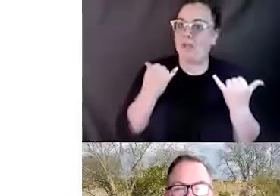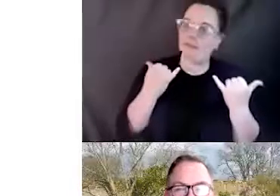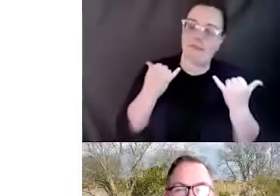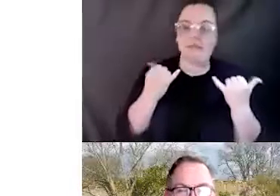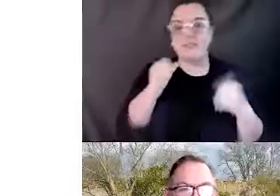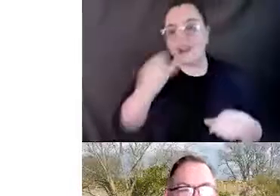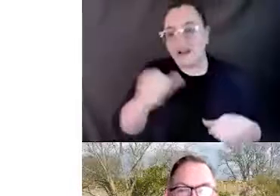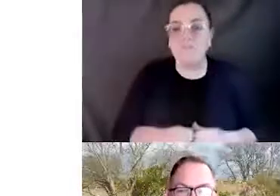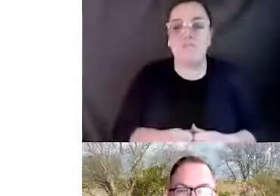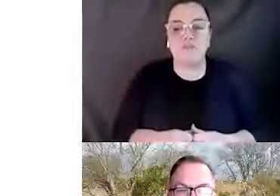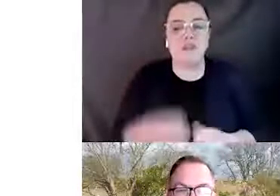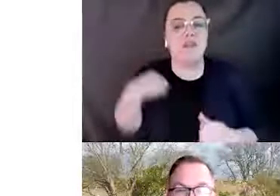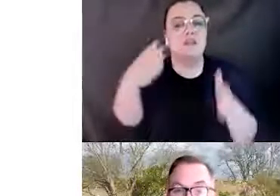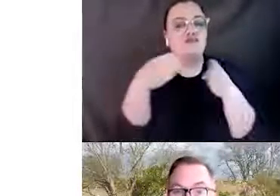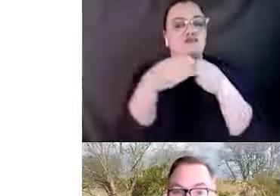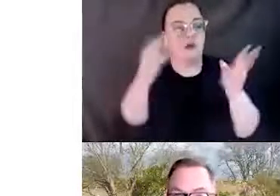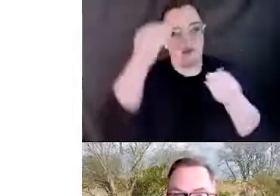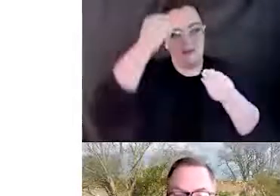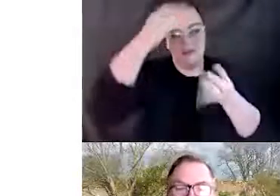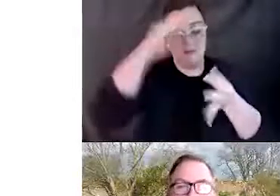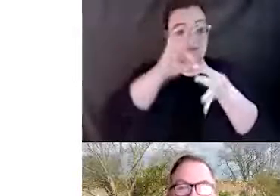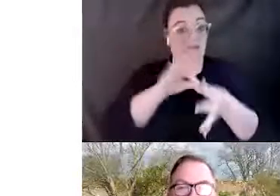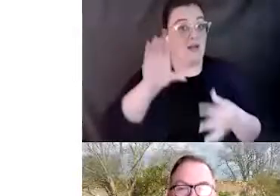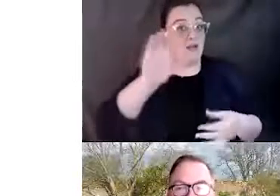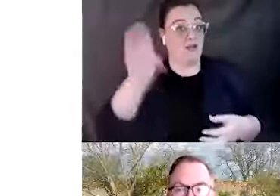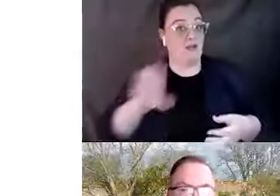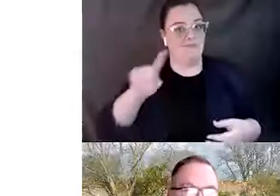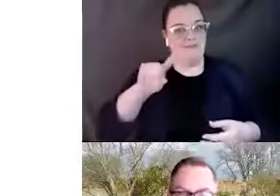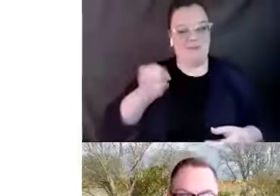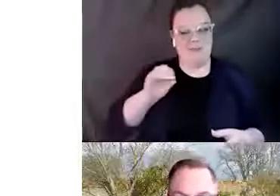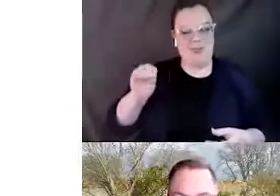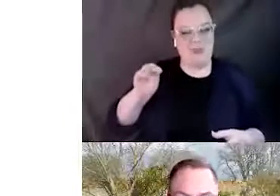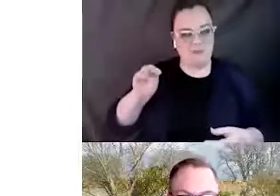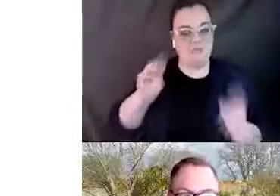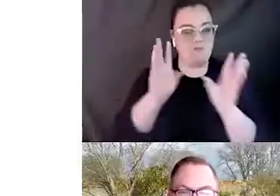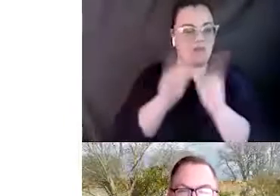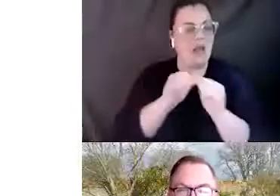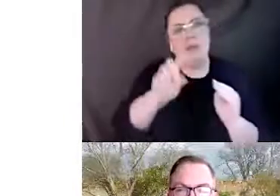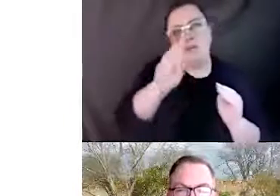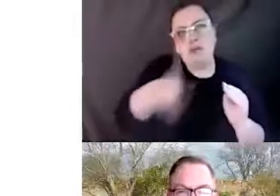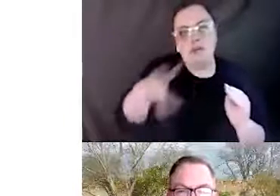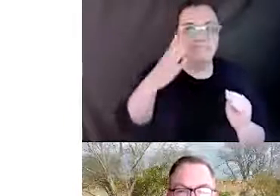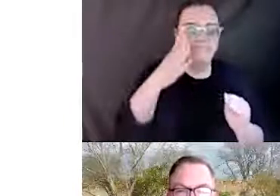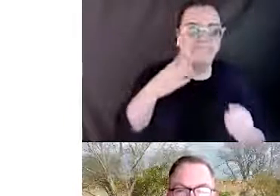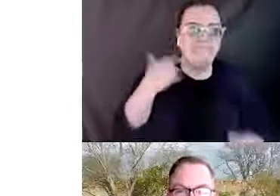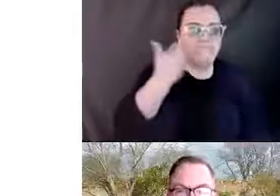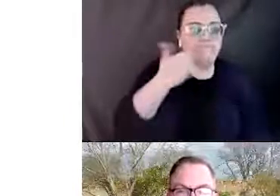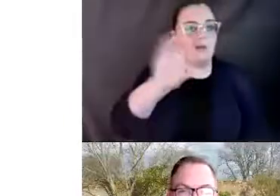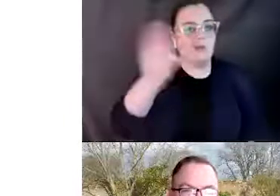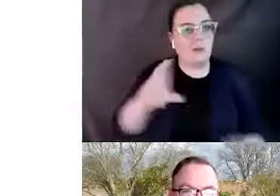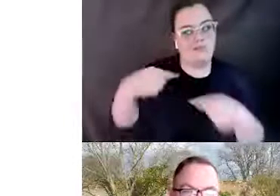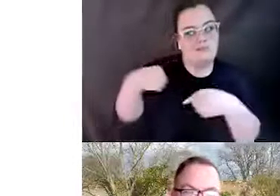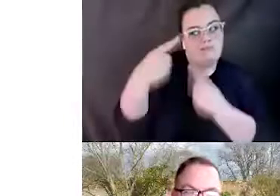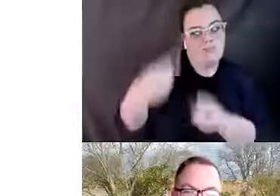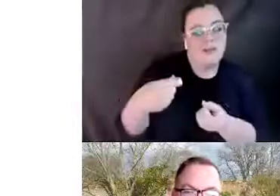Just some general information about Zoom meetings. Now, you've probably been on many Zoom meetings. This is like